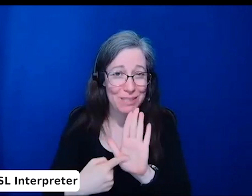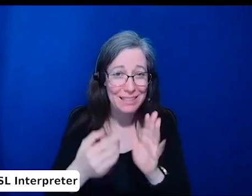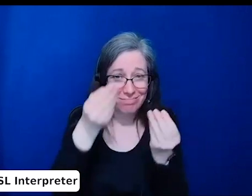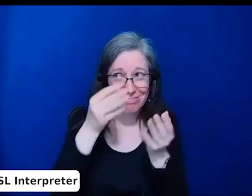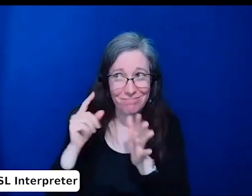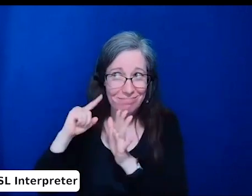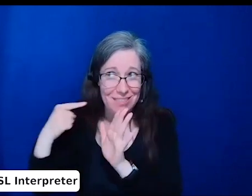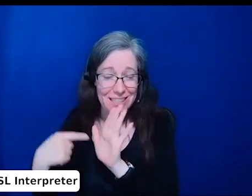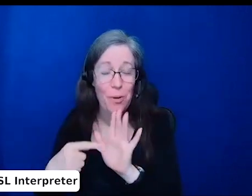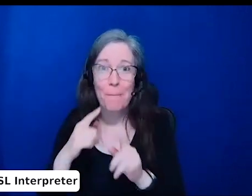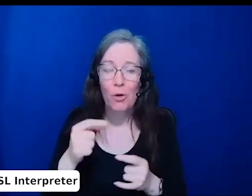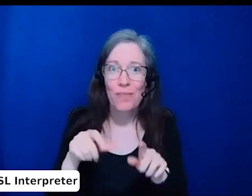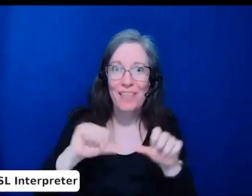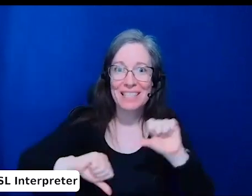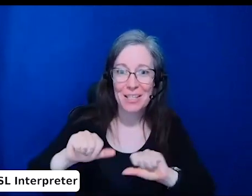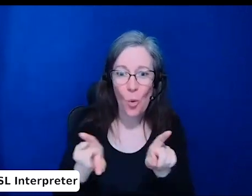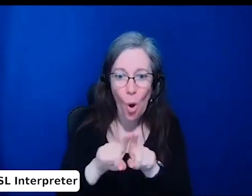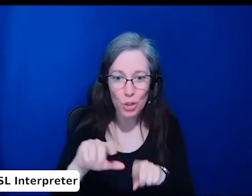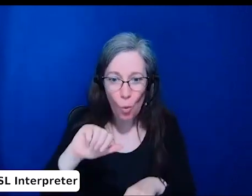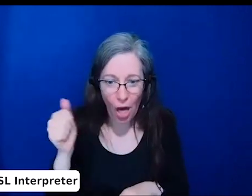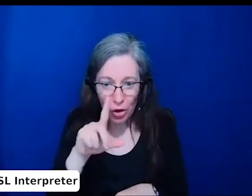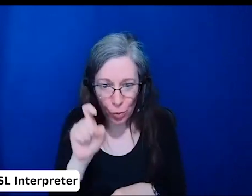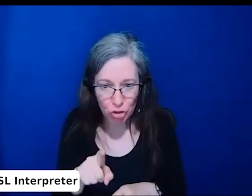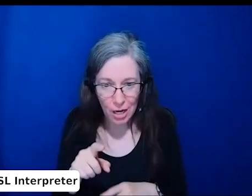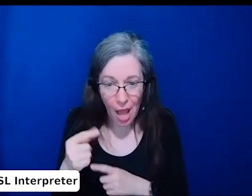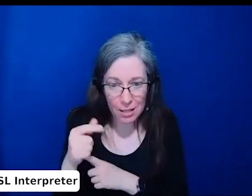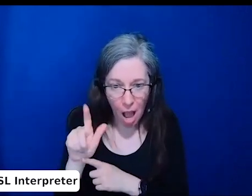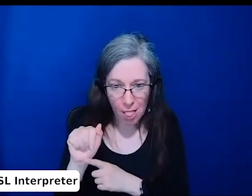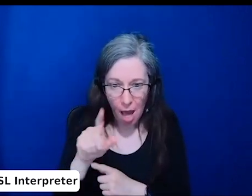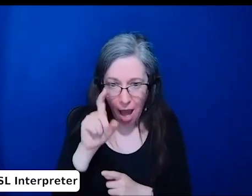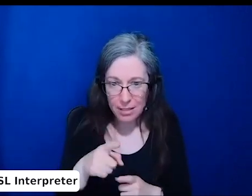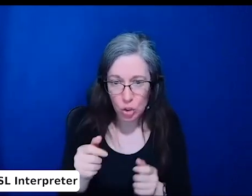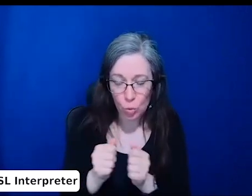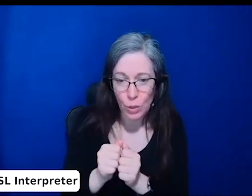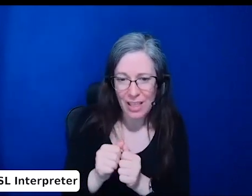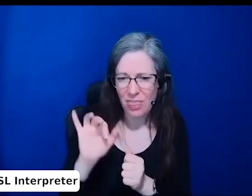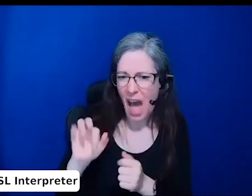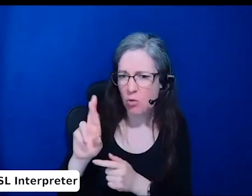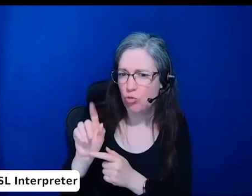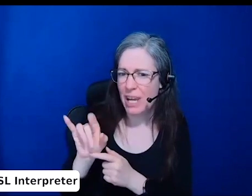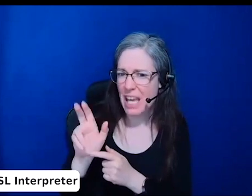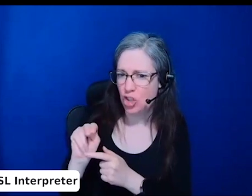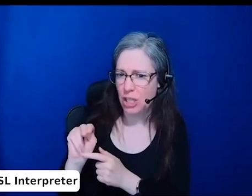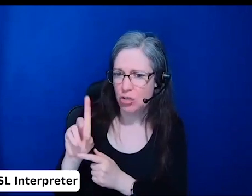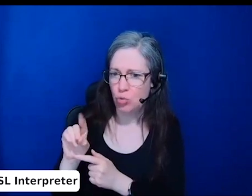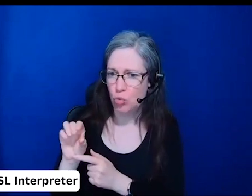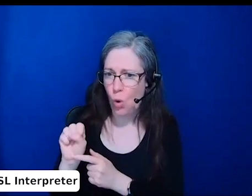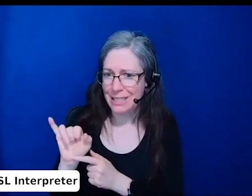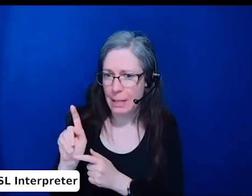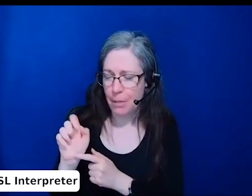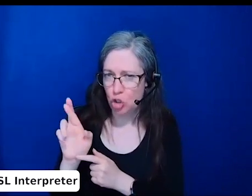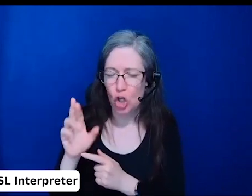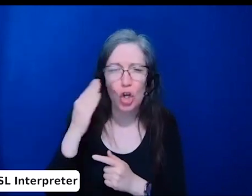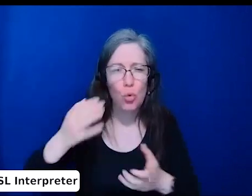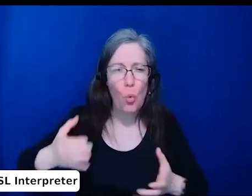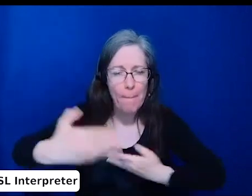Gala asking, with a radio dosimeter, the crackling sound or intensity indicates intensity of radiation,